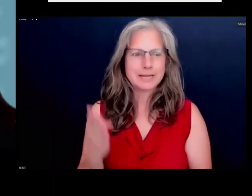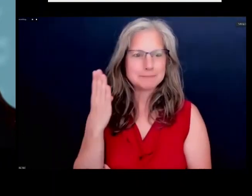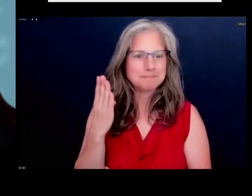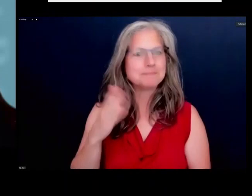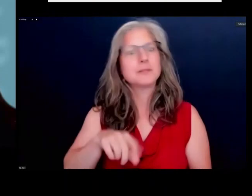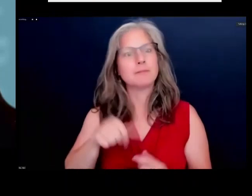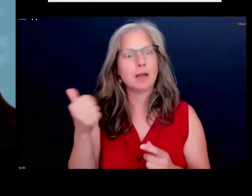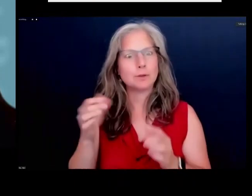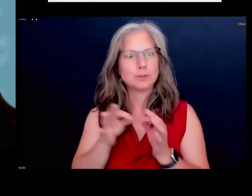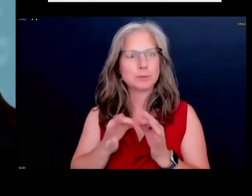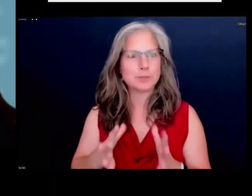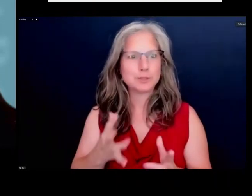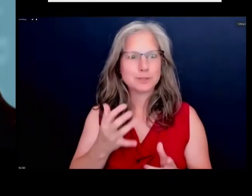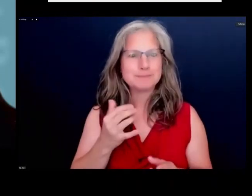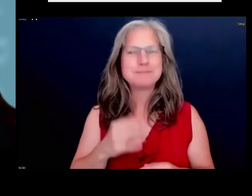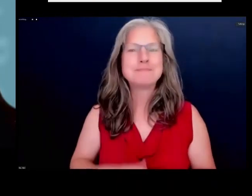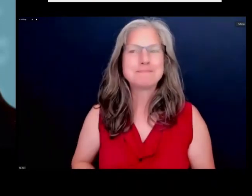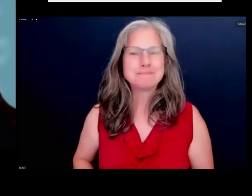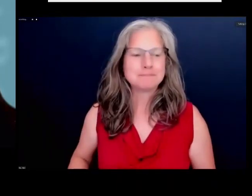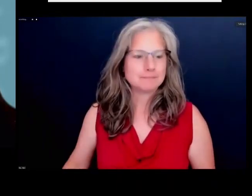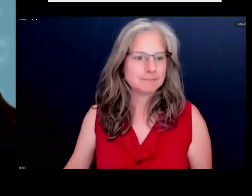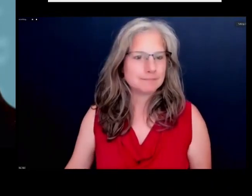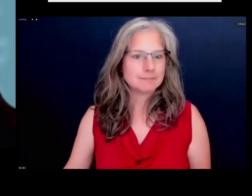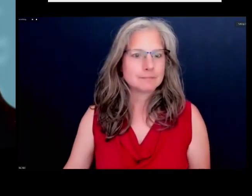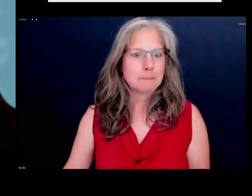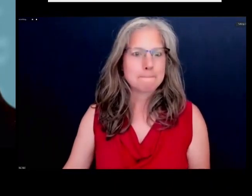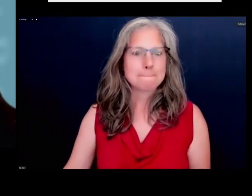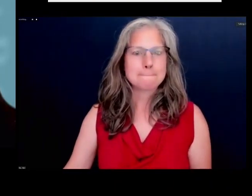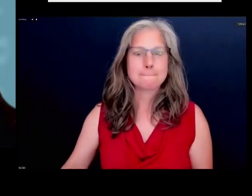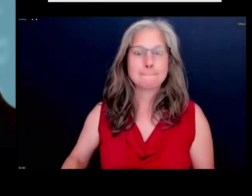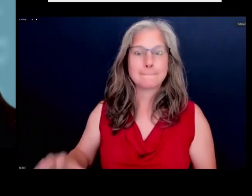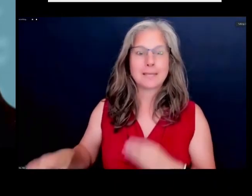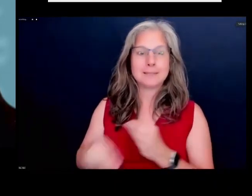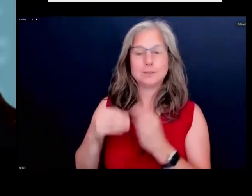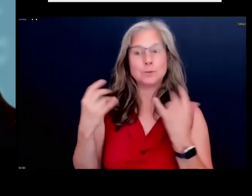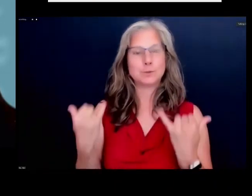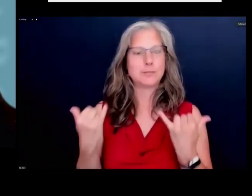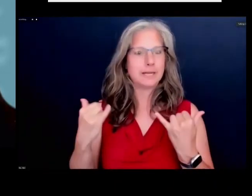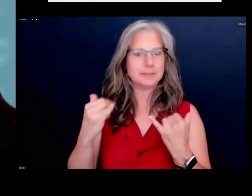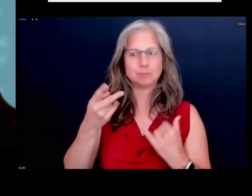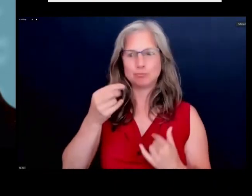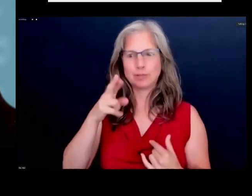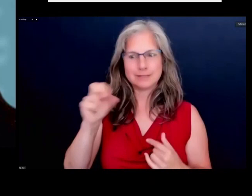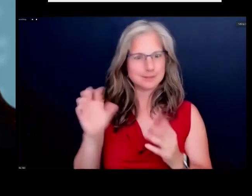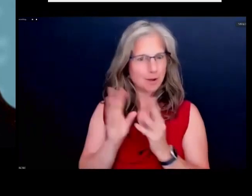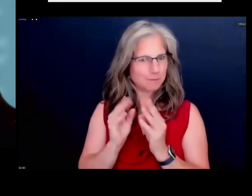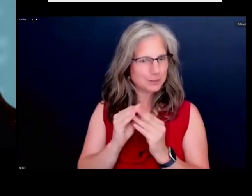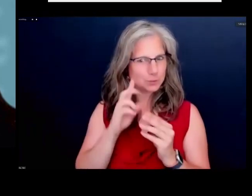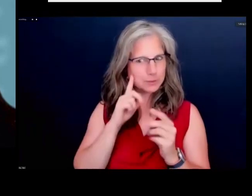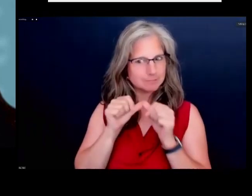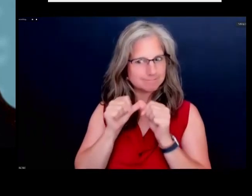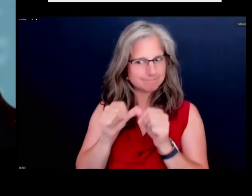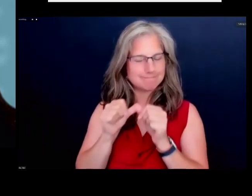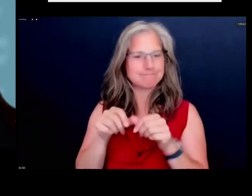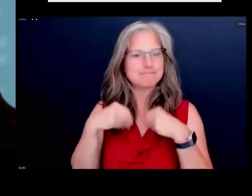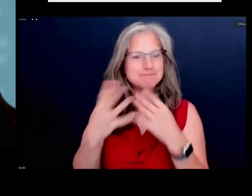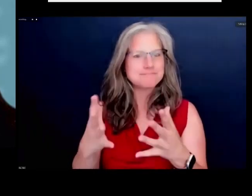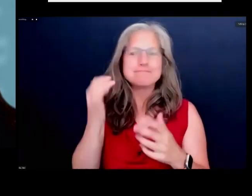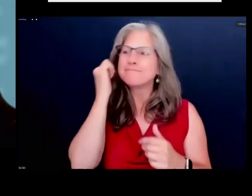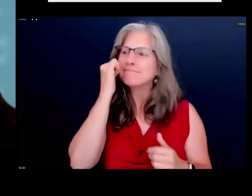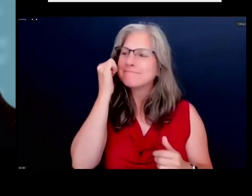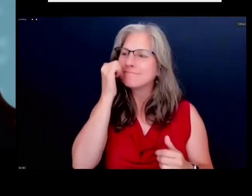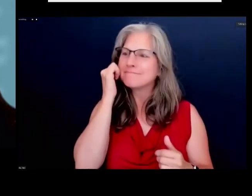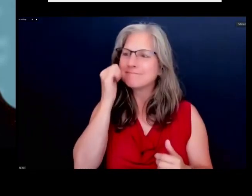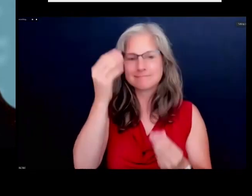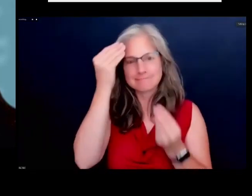rising case rates and spread of infection. In addition to today's press conference, we continue to provide daily updates